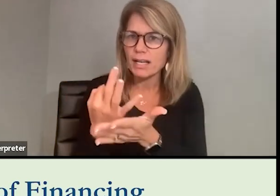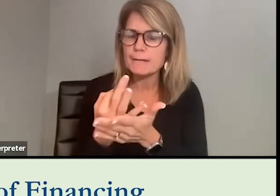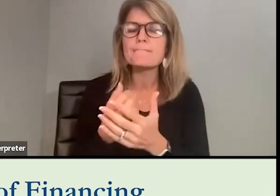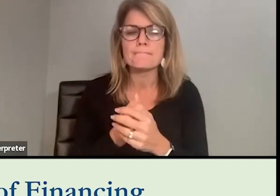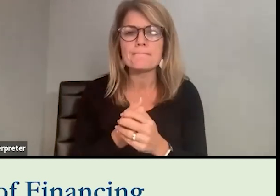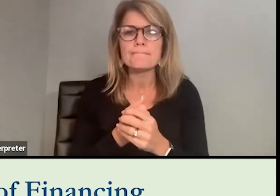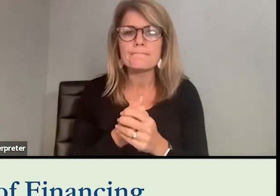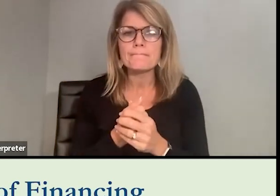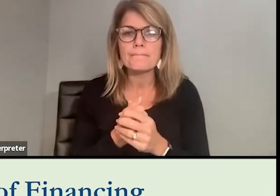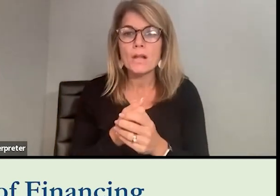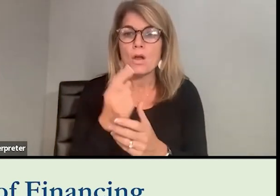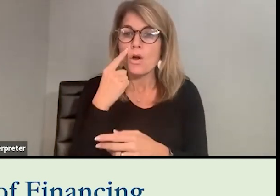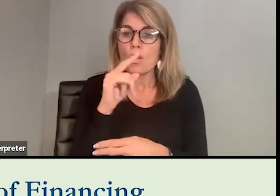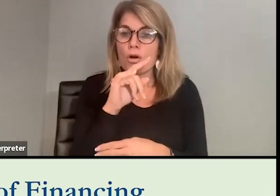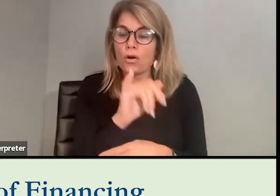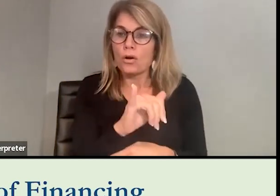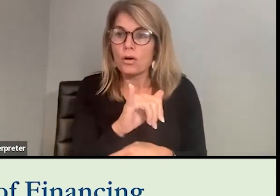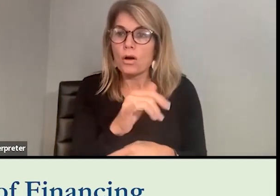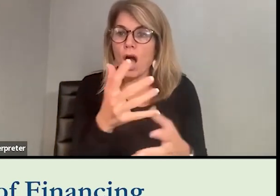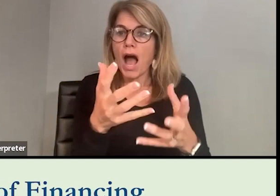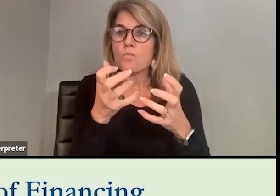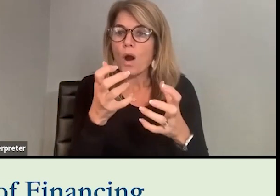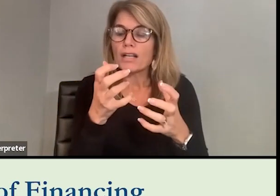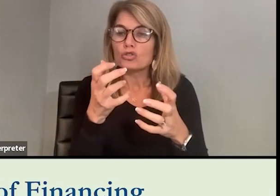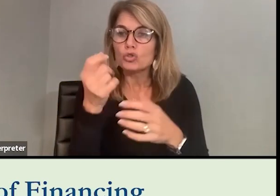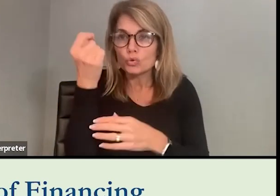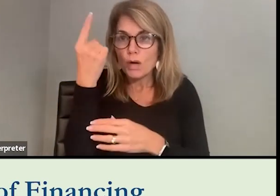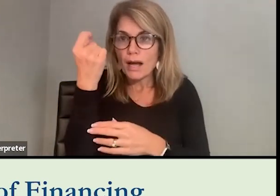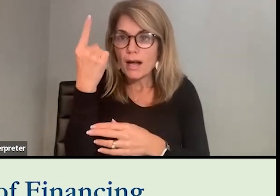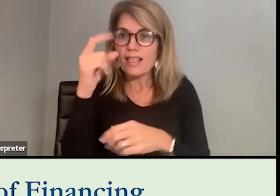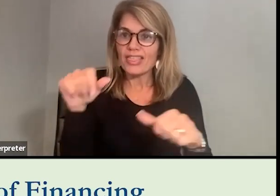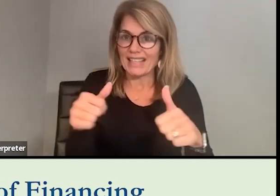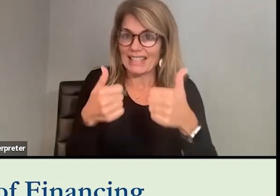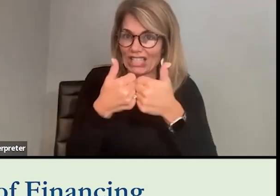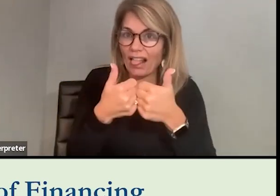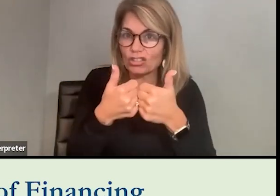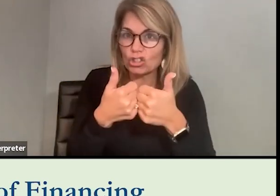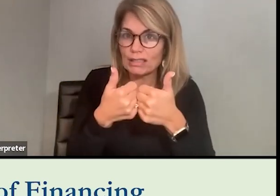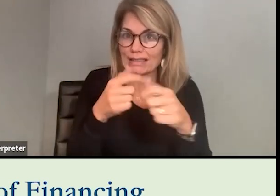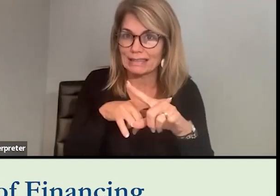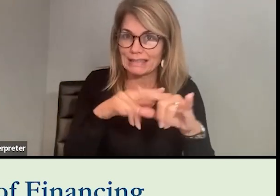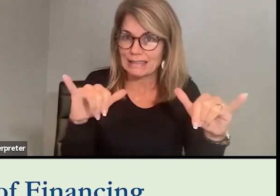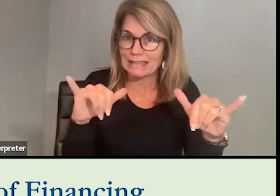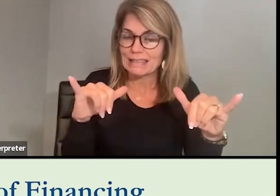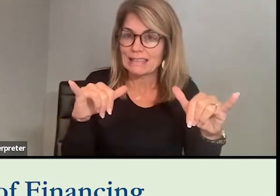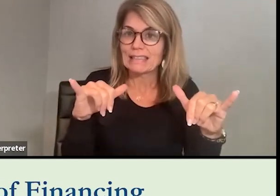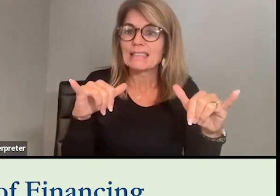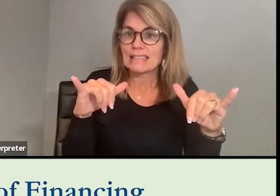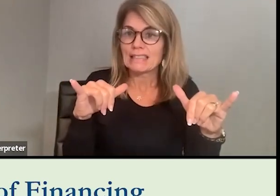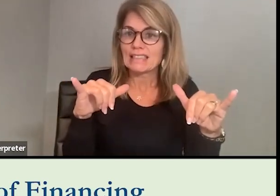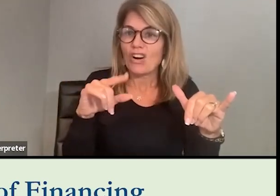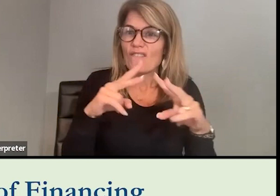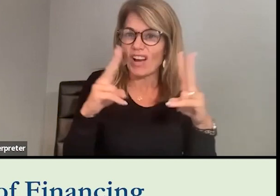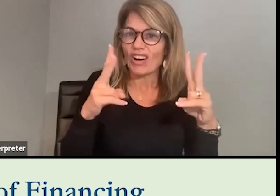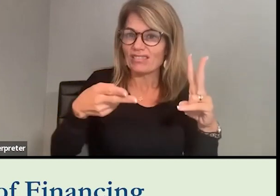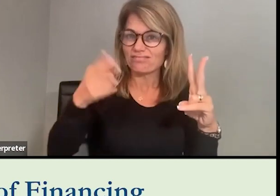order to do so, we also want to acknowledge that the challenges that come with this are pretty high.